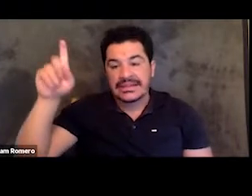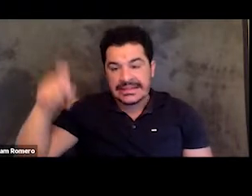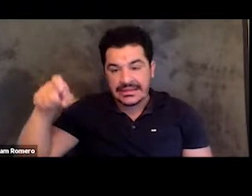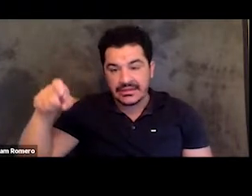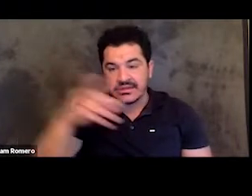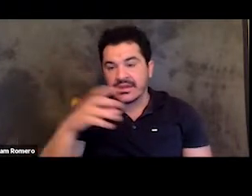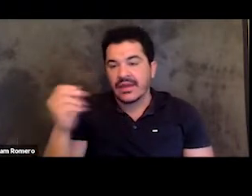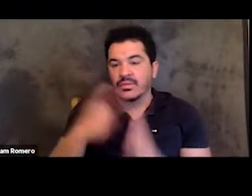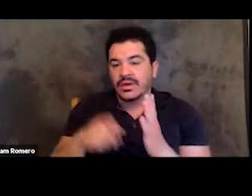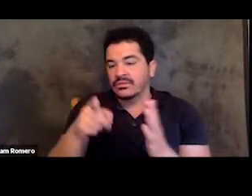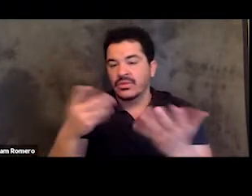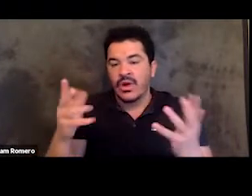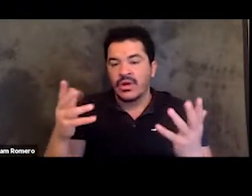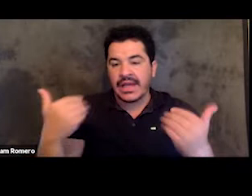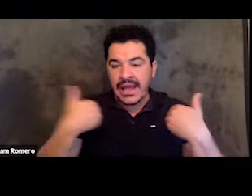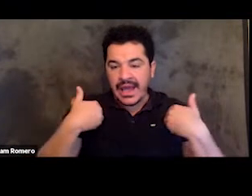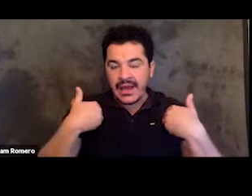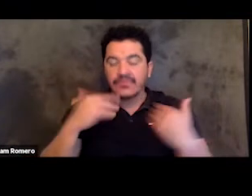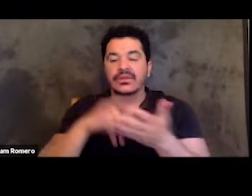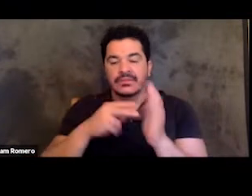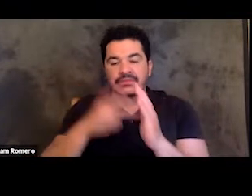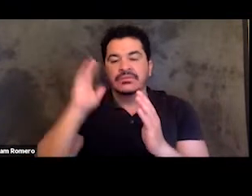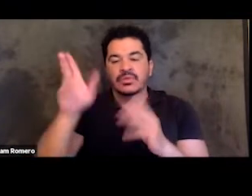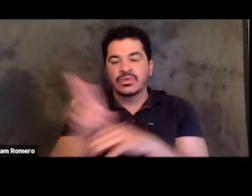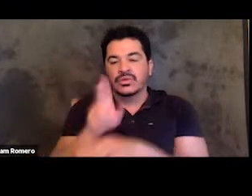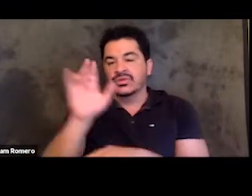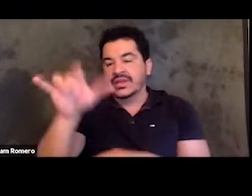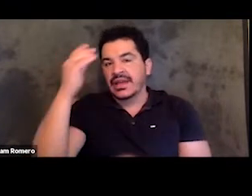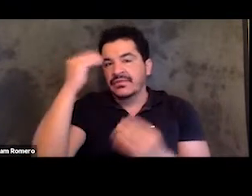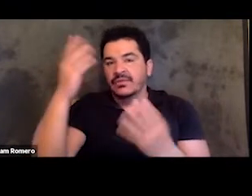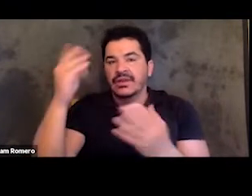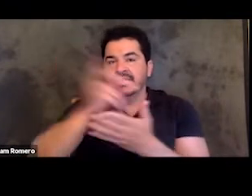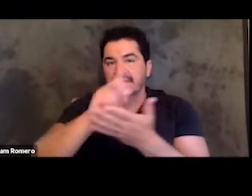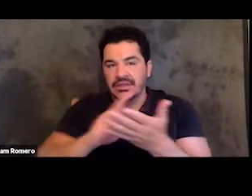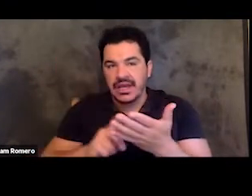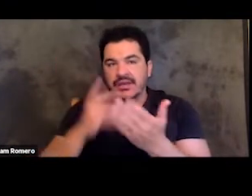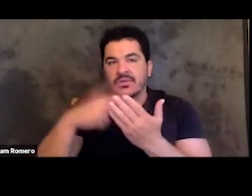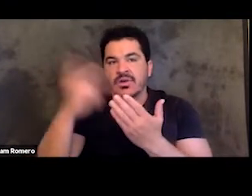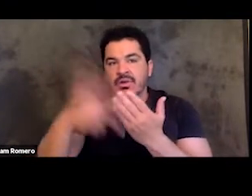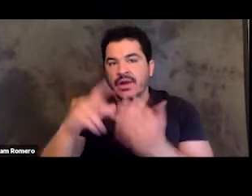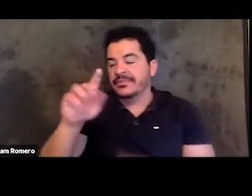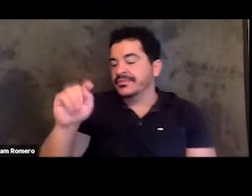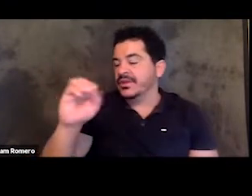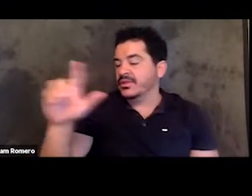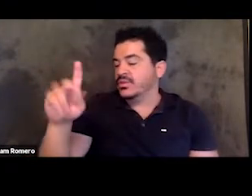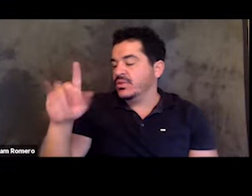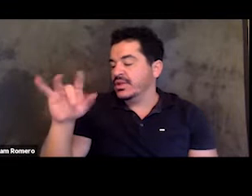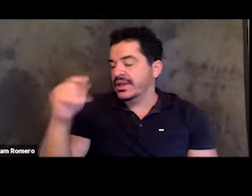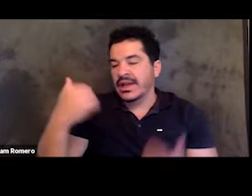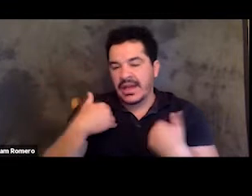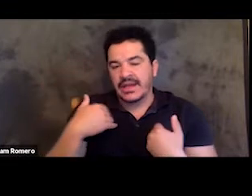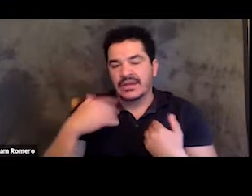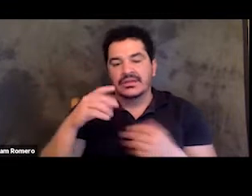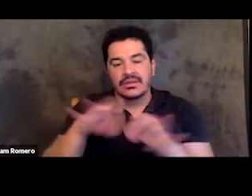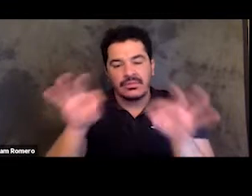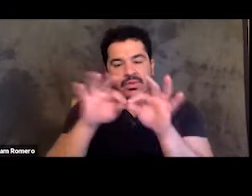gonna use that information to design the program. The toolkit includes some key tools around cultural adaptation and